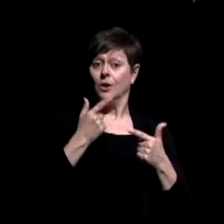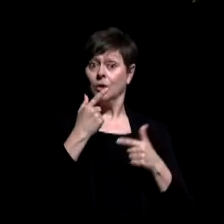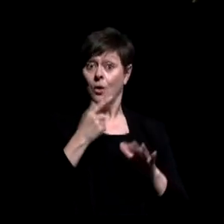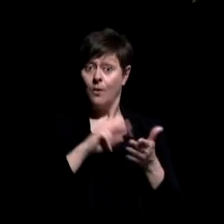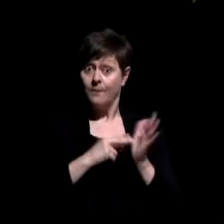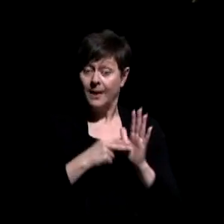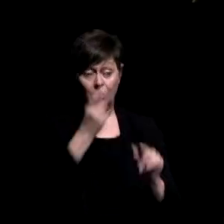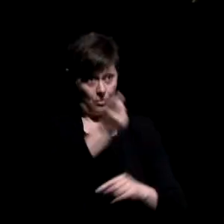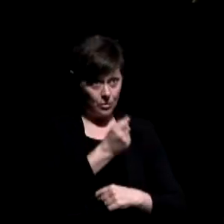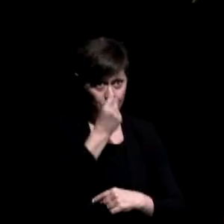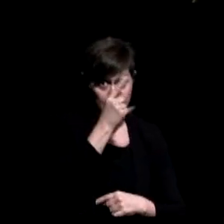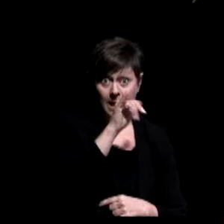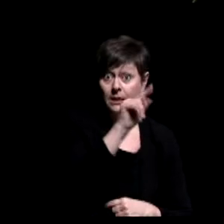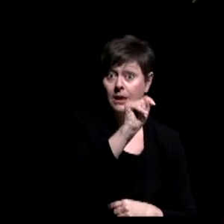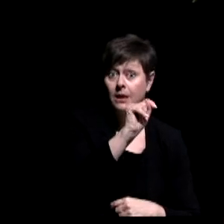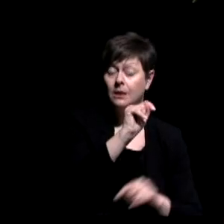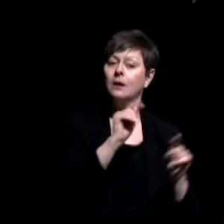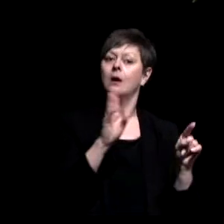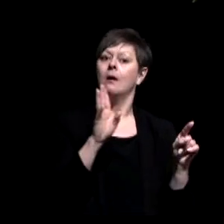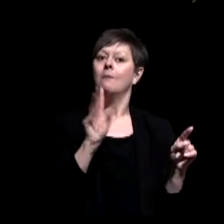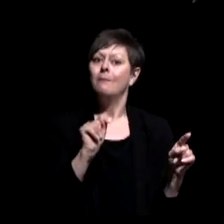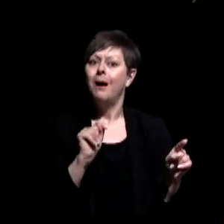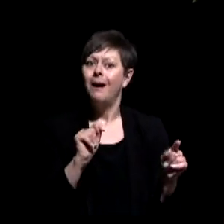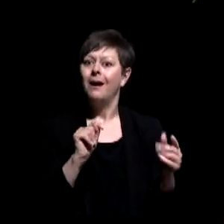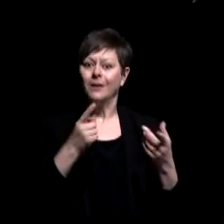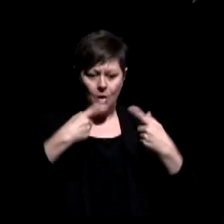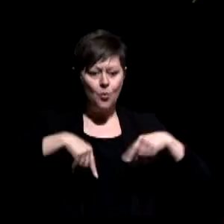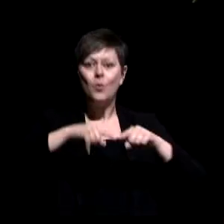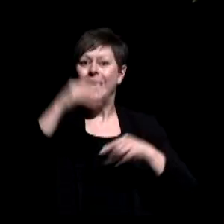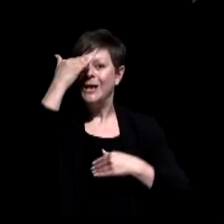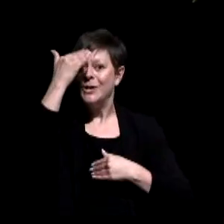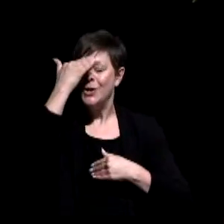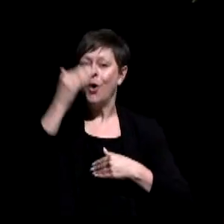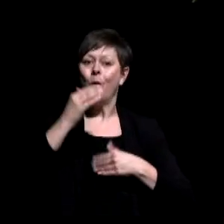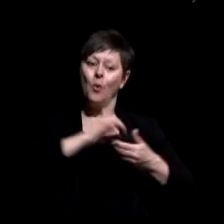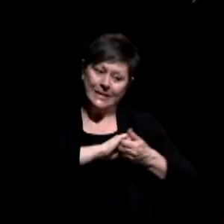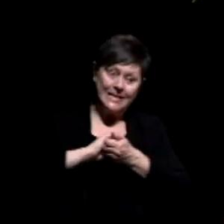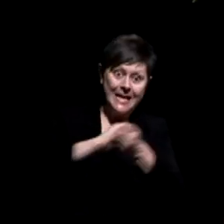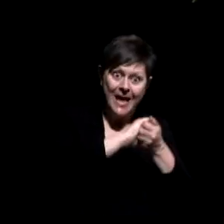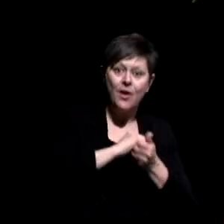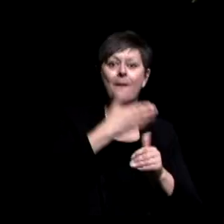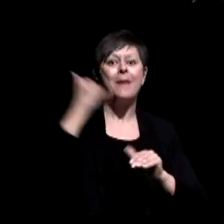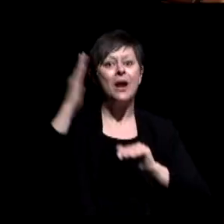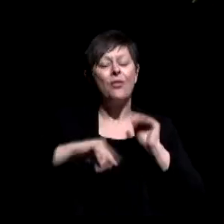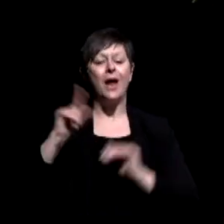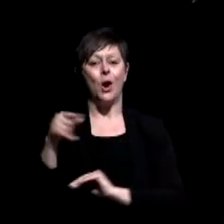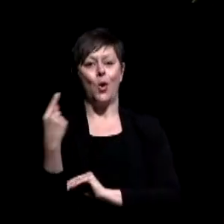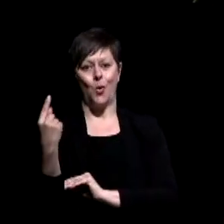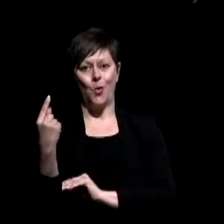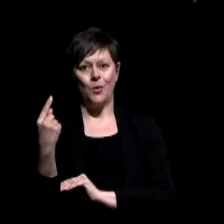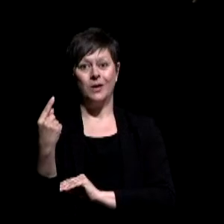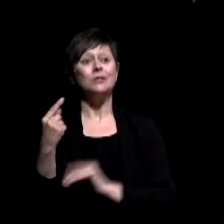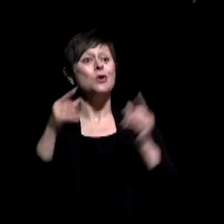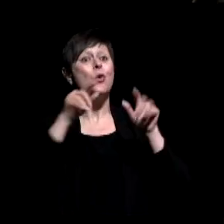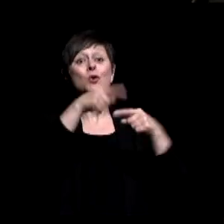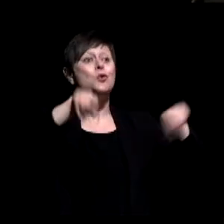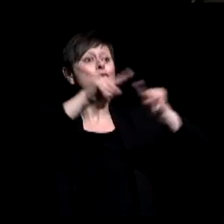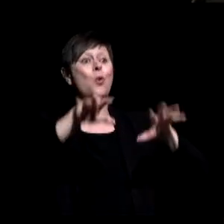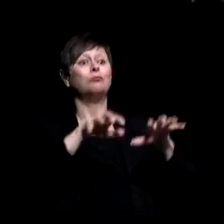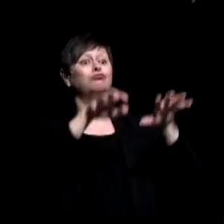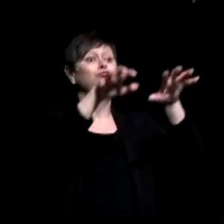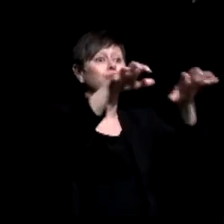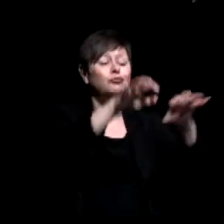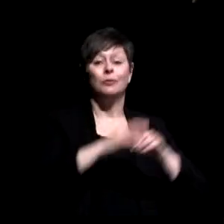axiom that the sum is bigger than individual parts. So to everybody in the audience, everyone on the